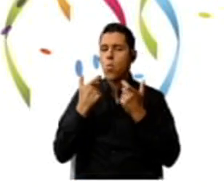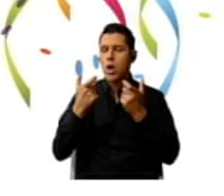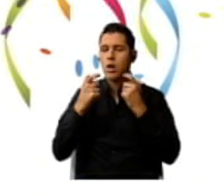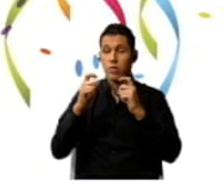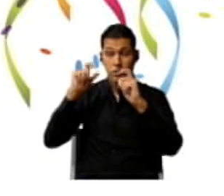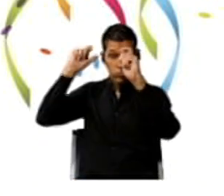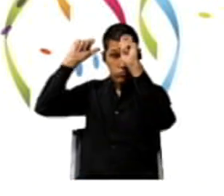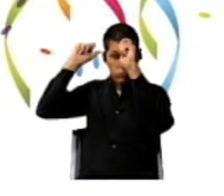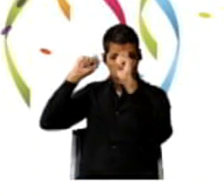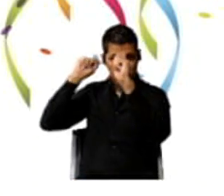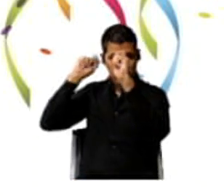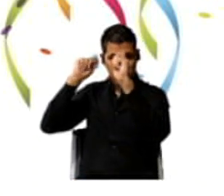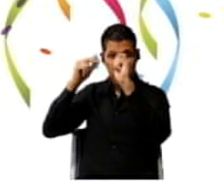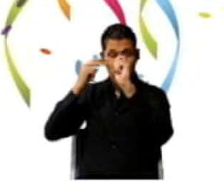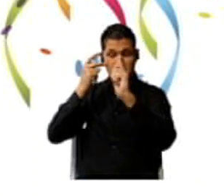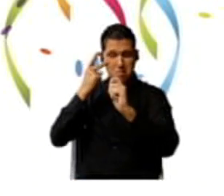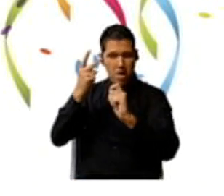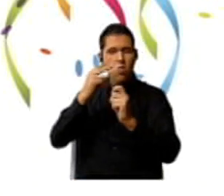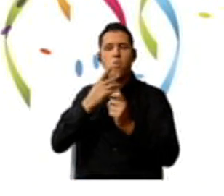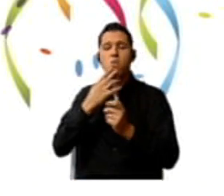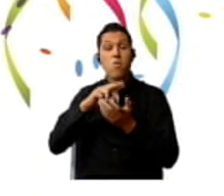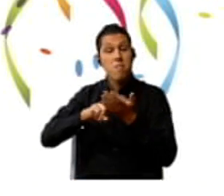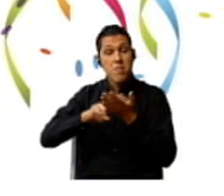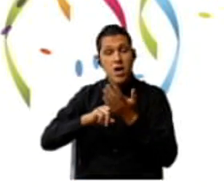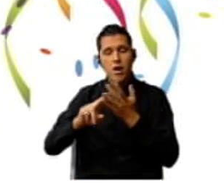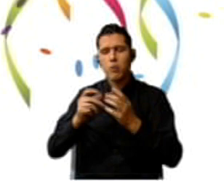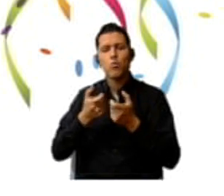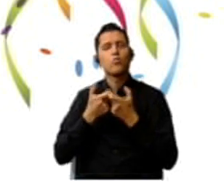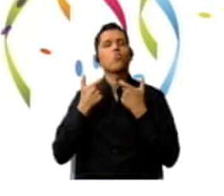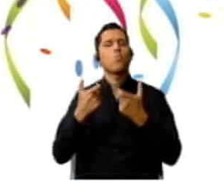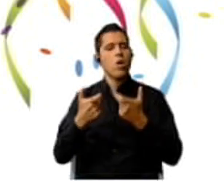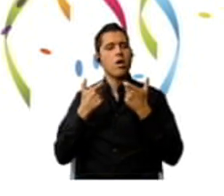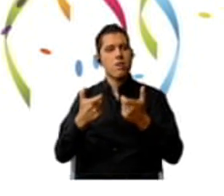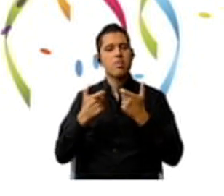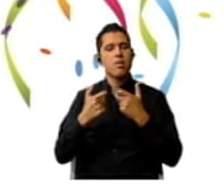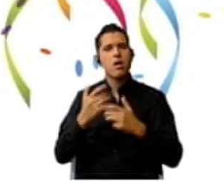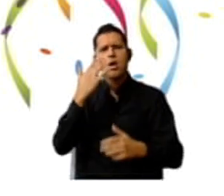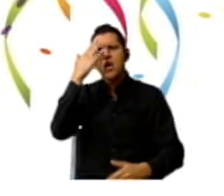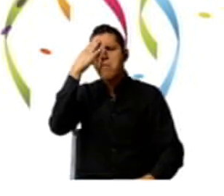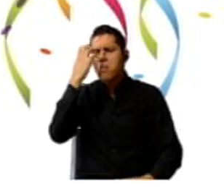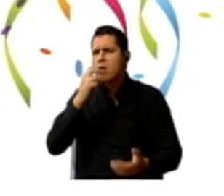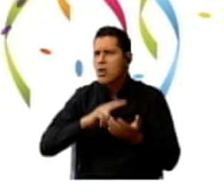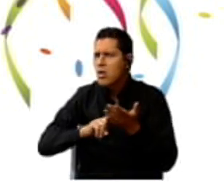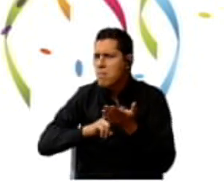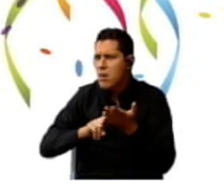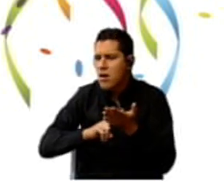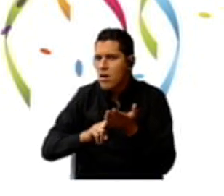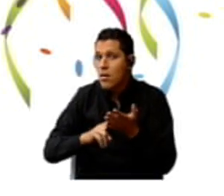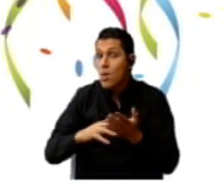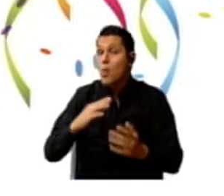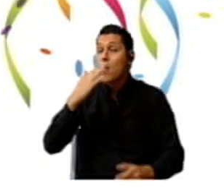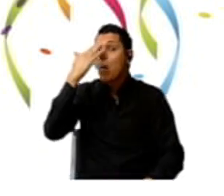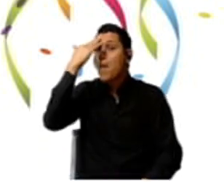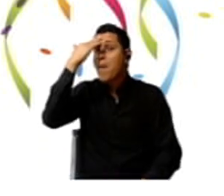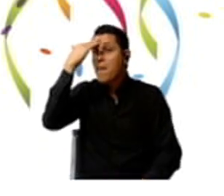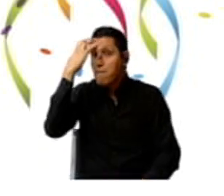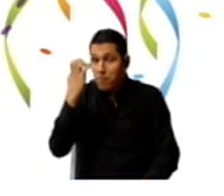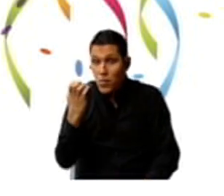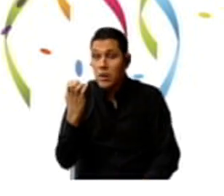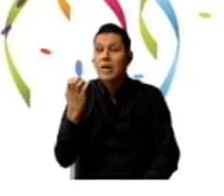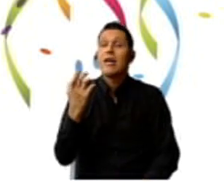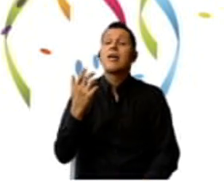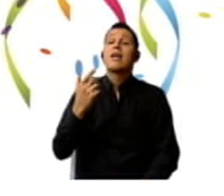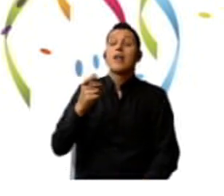Wow! And what do they wear green? Well, because Patrick, the saint of the United